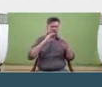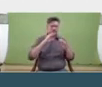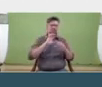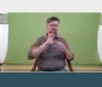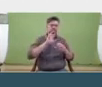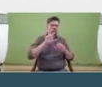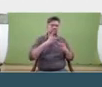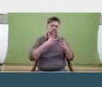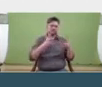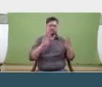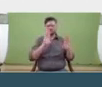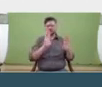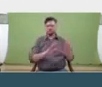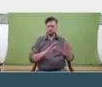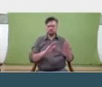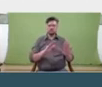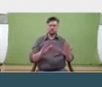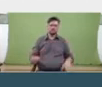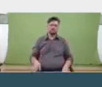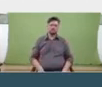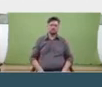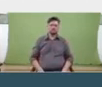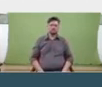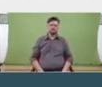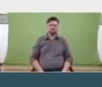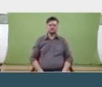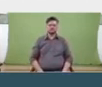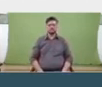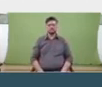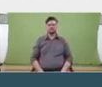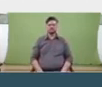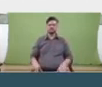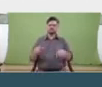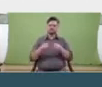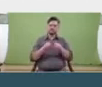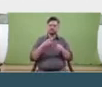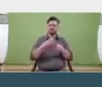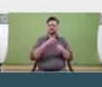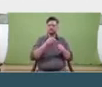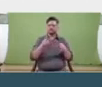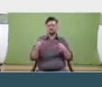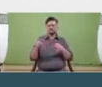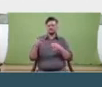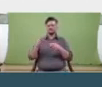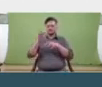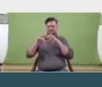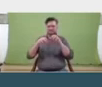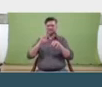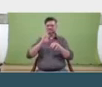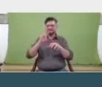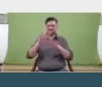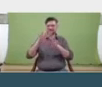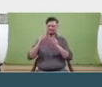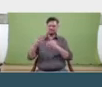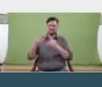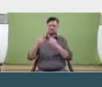of um that is some kind of uh meaning so these are independent of language but then language happened